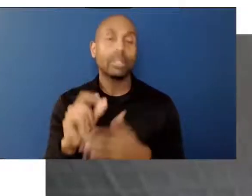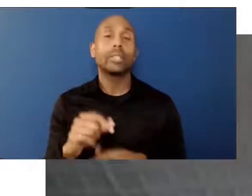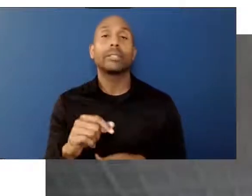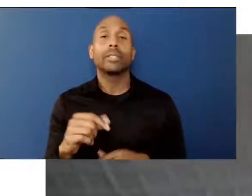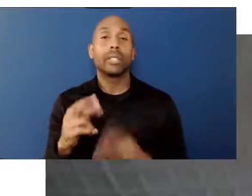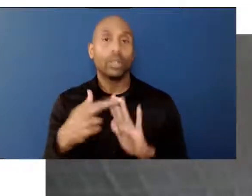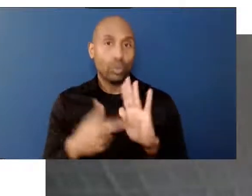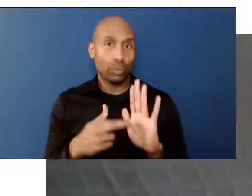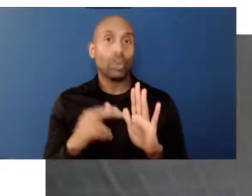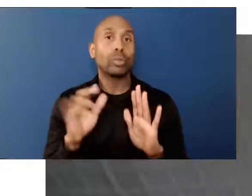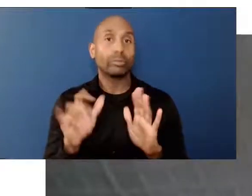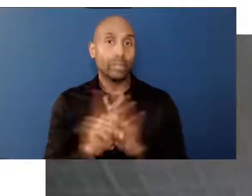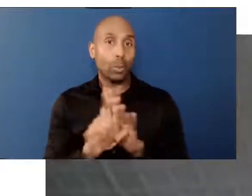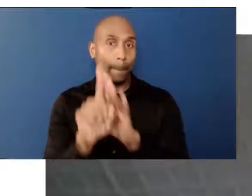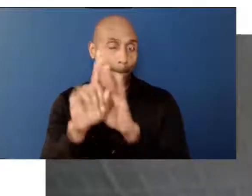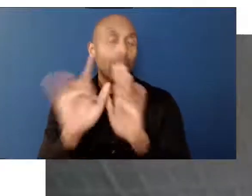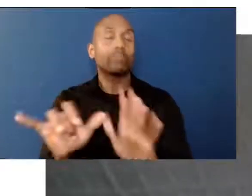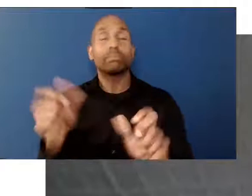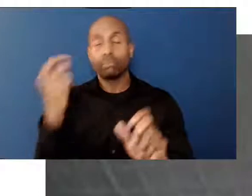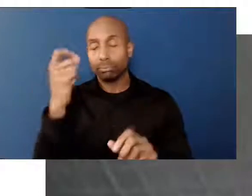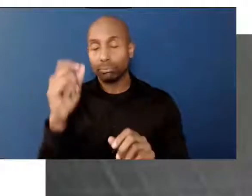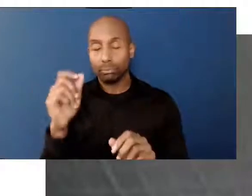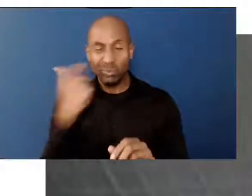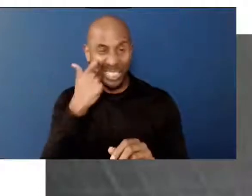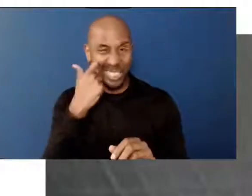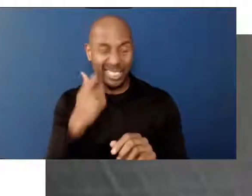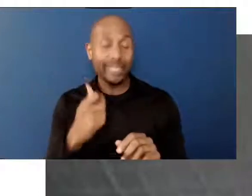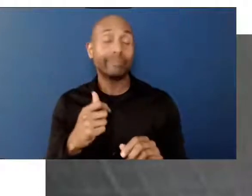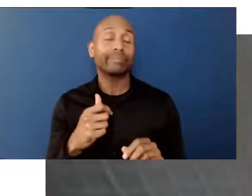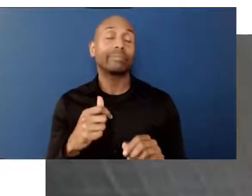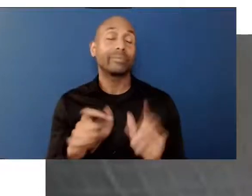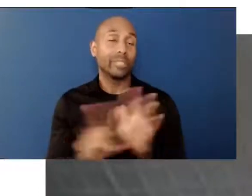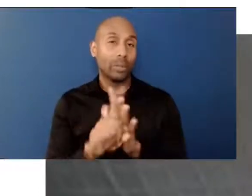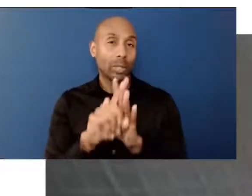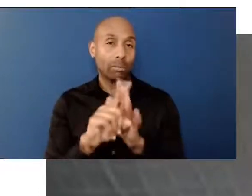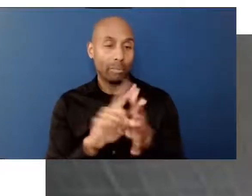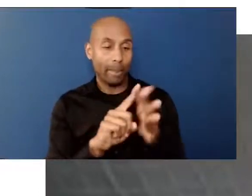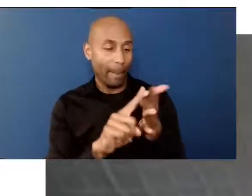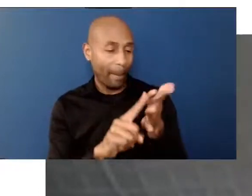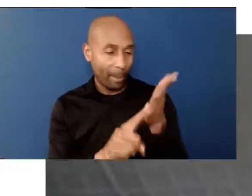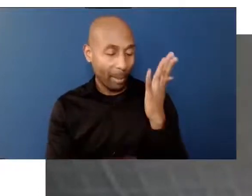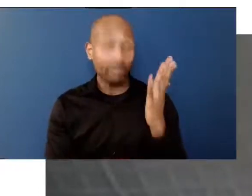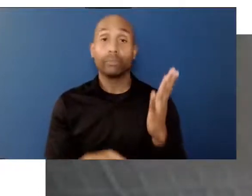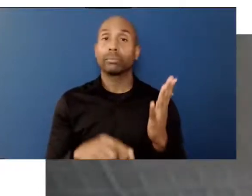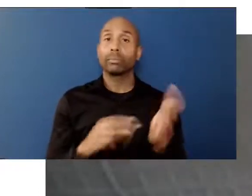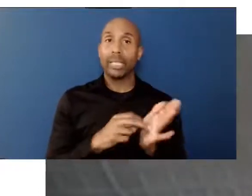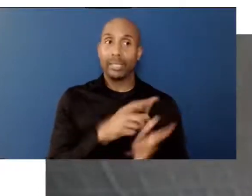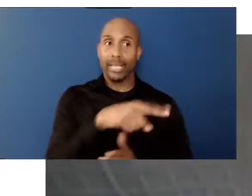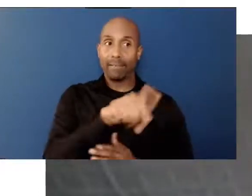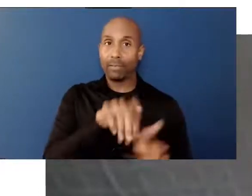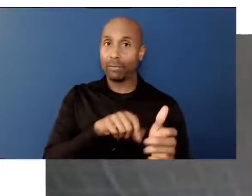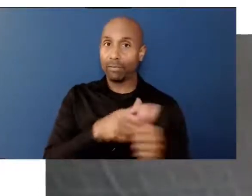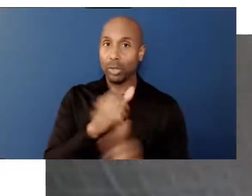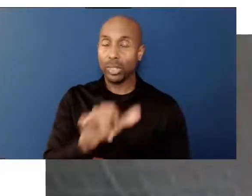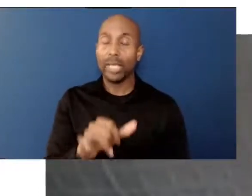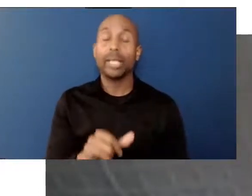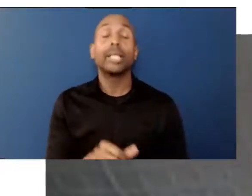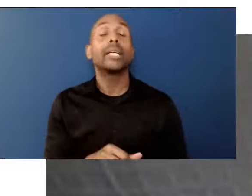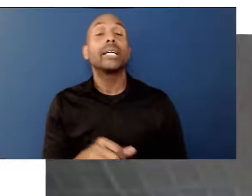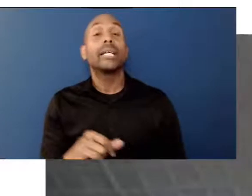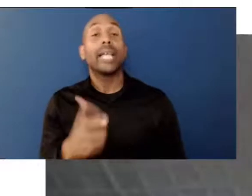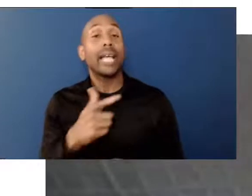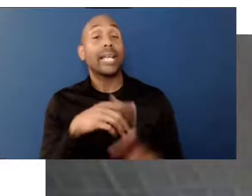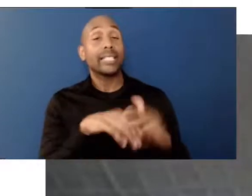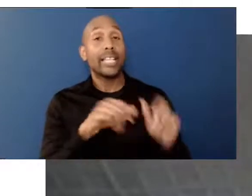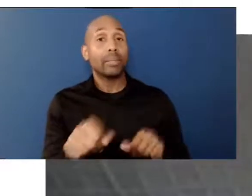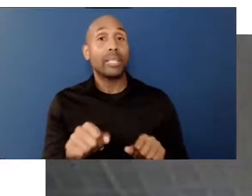be followed. And then maybe probably didn't hear much of the other things. And I know that the Accessibility Directorate has a lot of